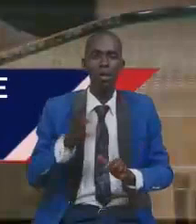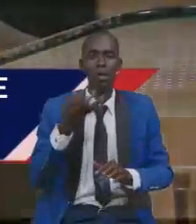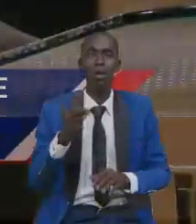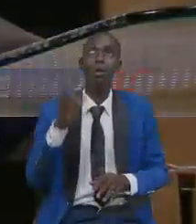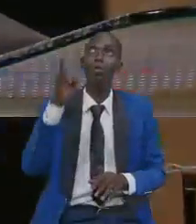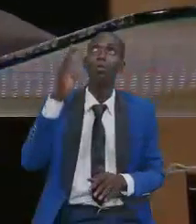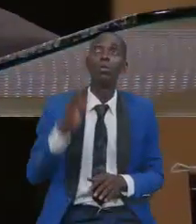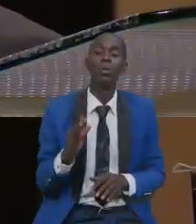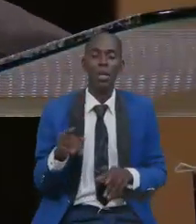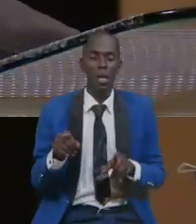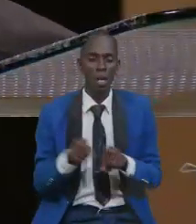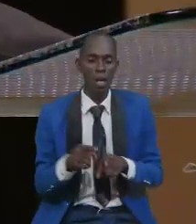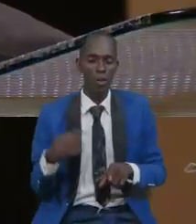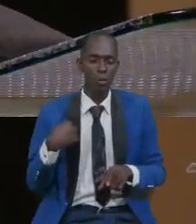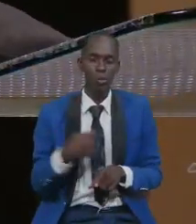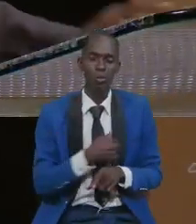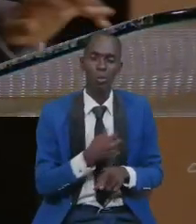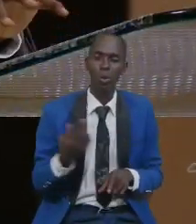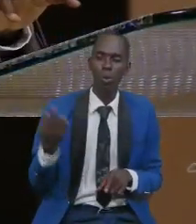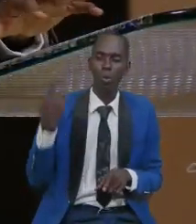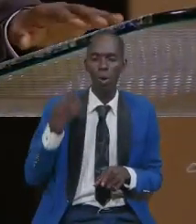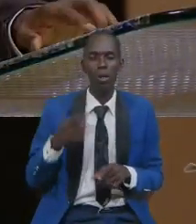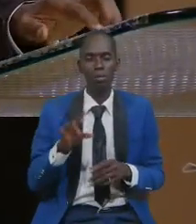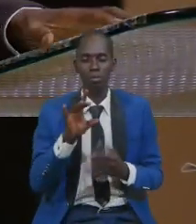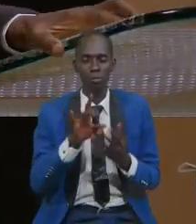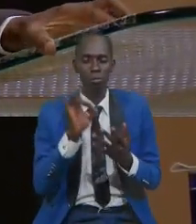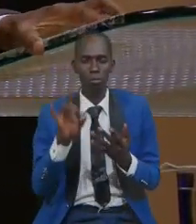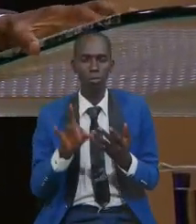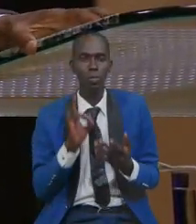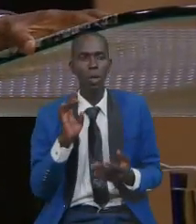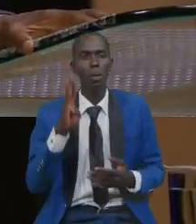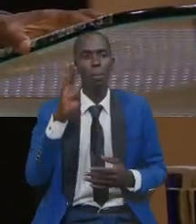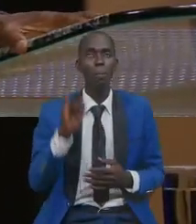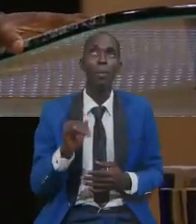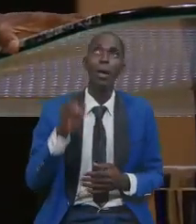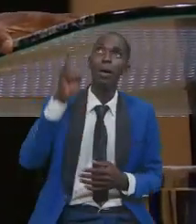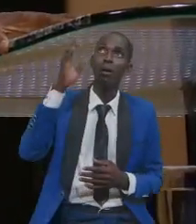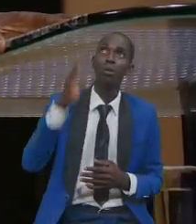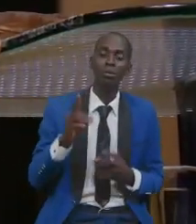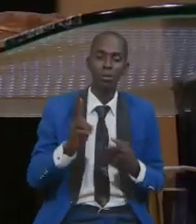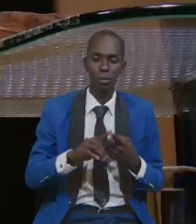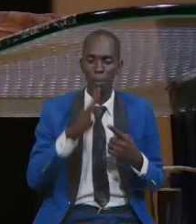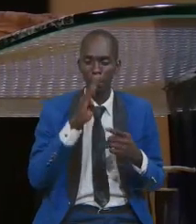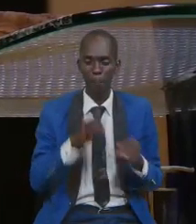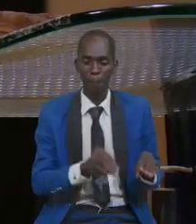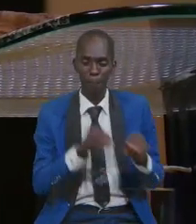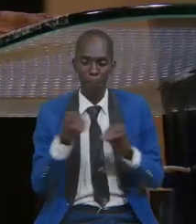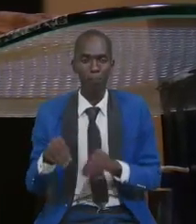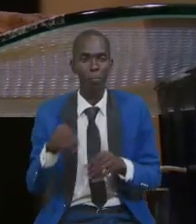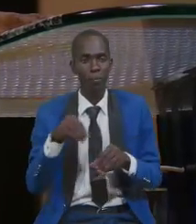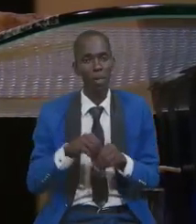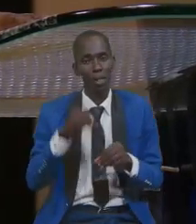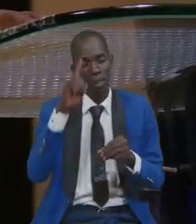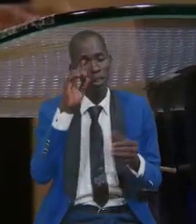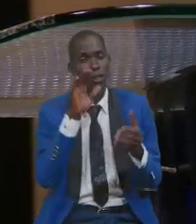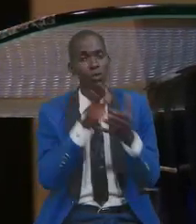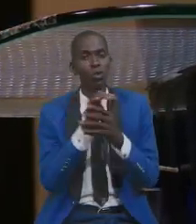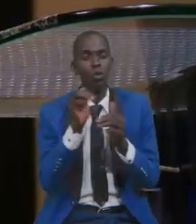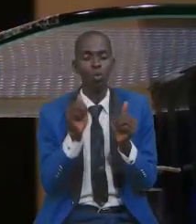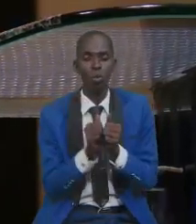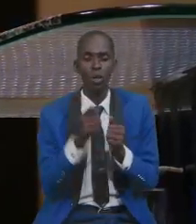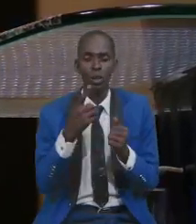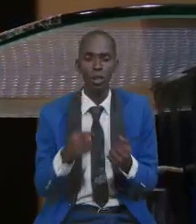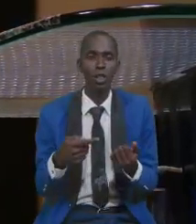of God, as we were chosen by God to be put in trust with the